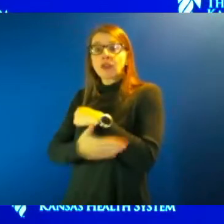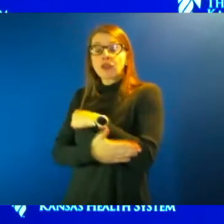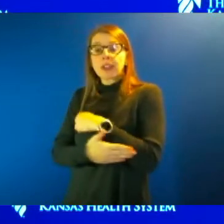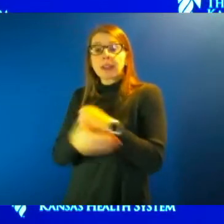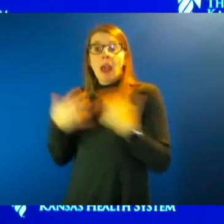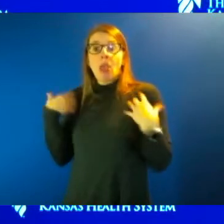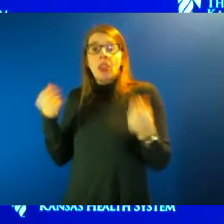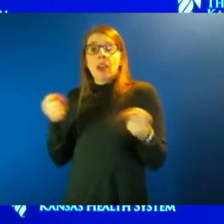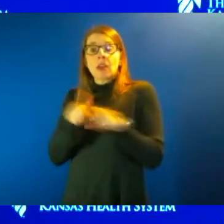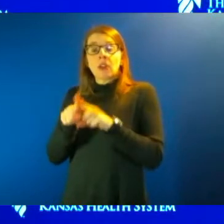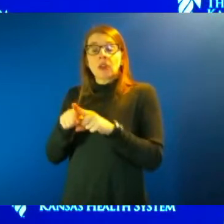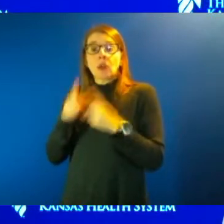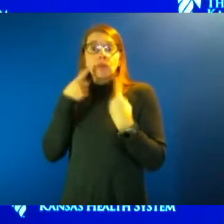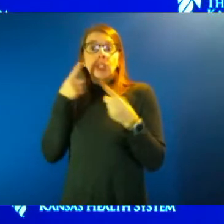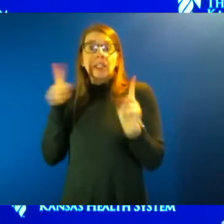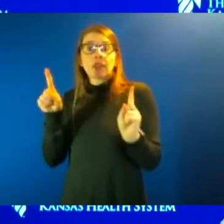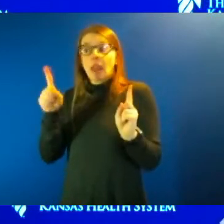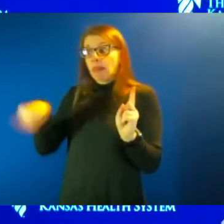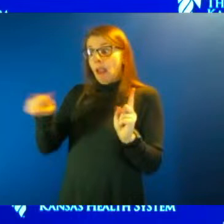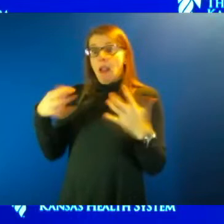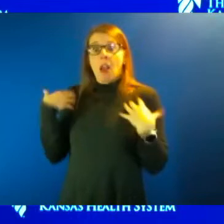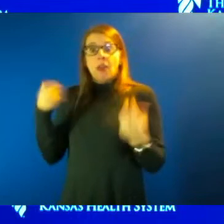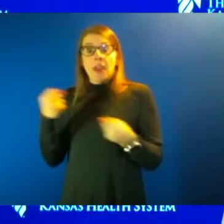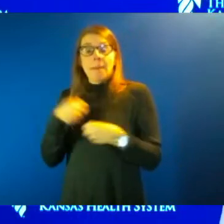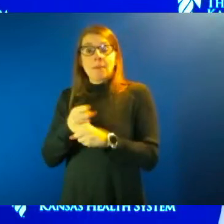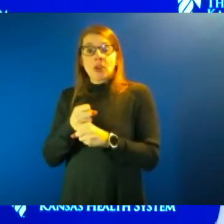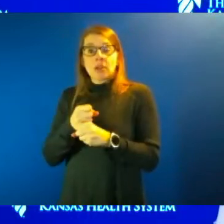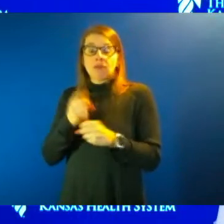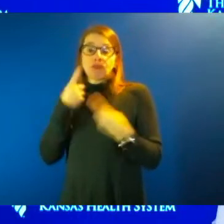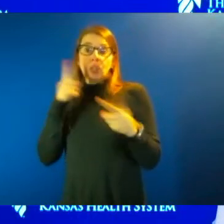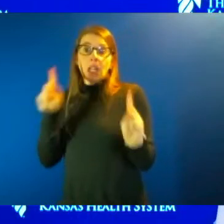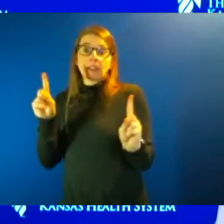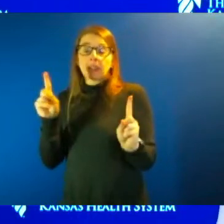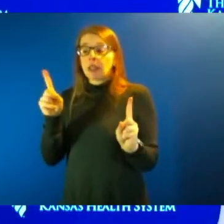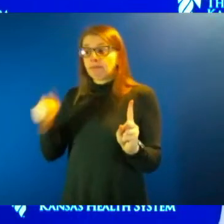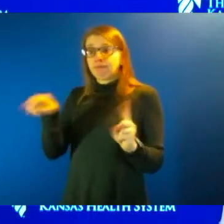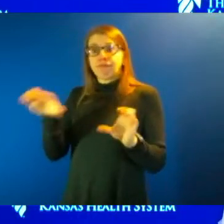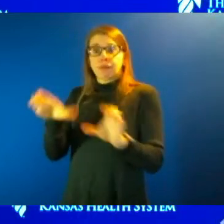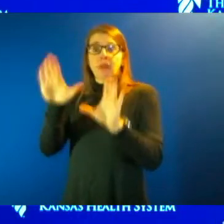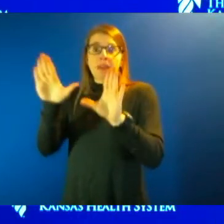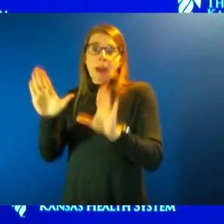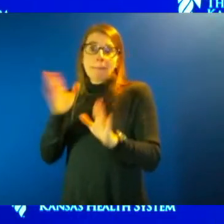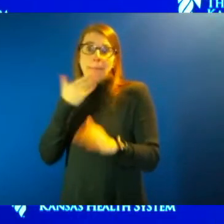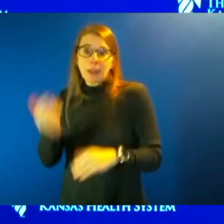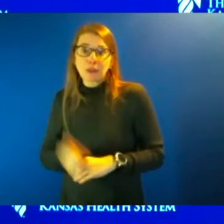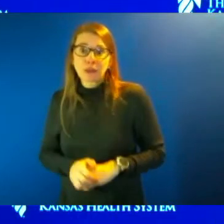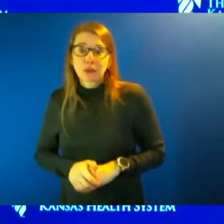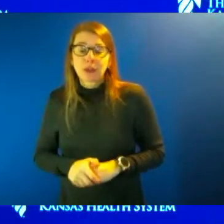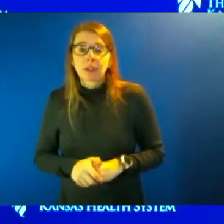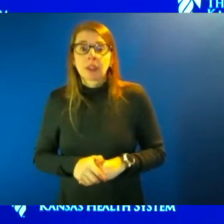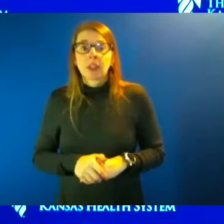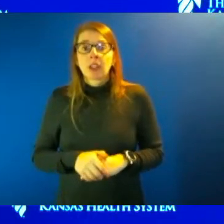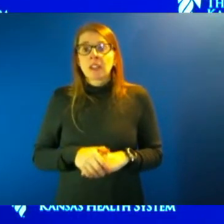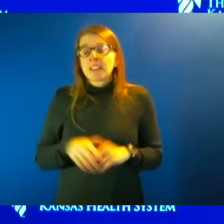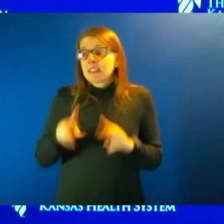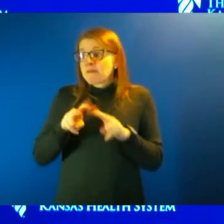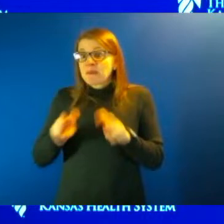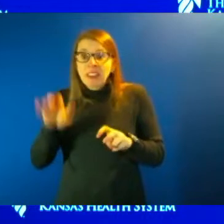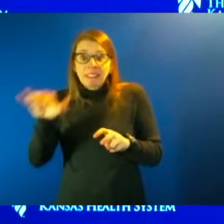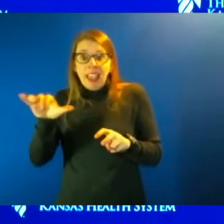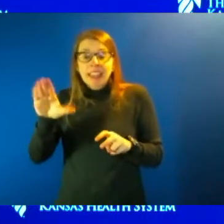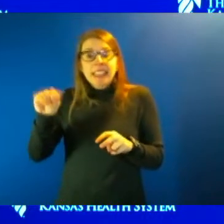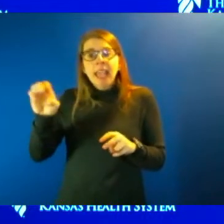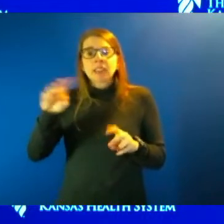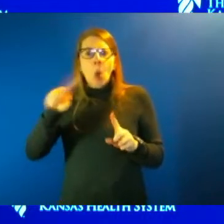those people are healthy and productive, do much better. And so we are really looking for that as well. It's not just the cases that we're talking about, but is